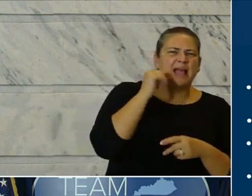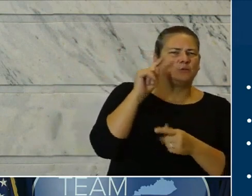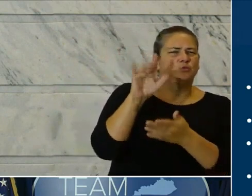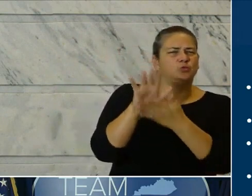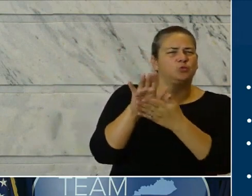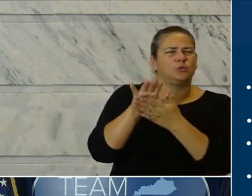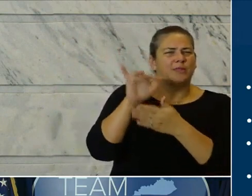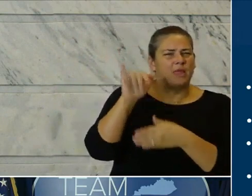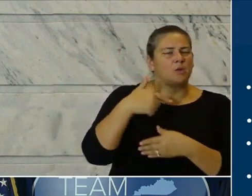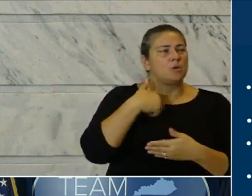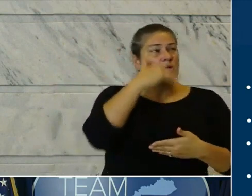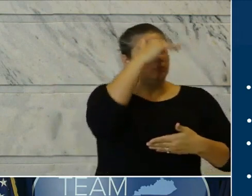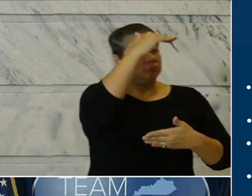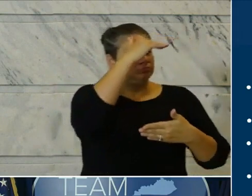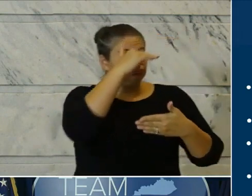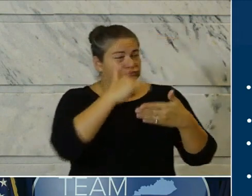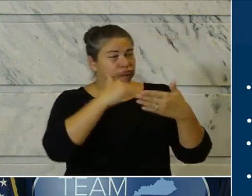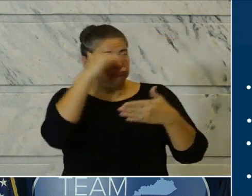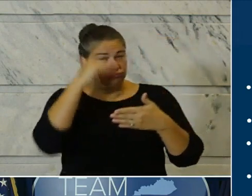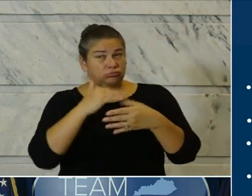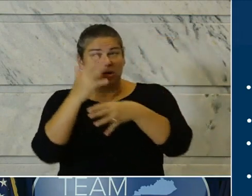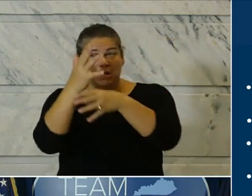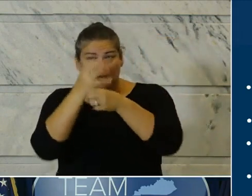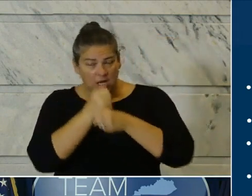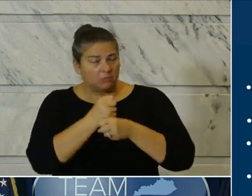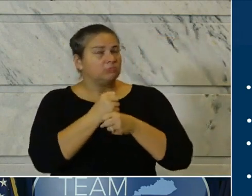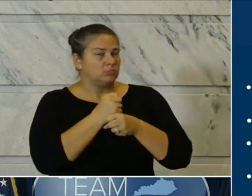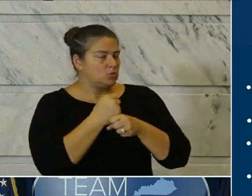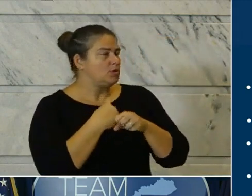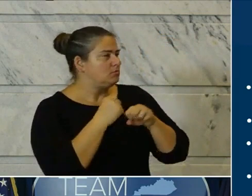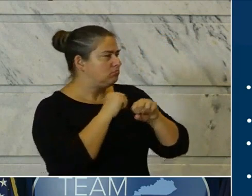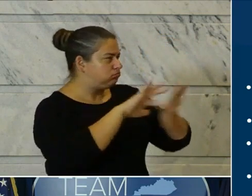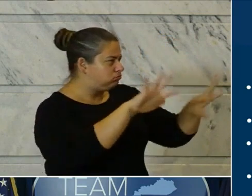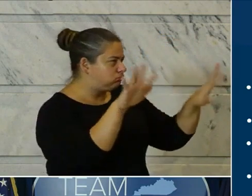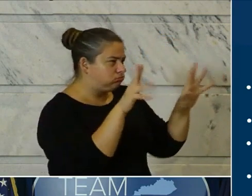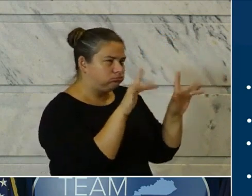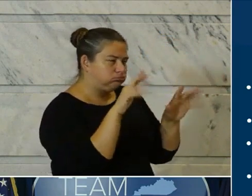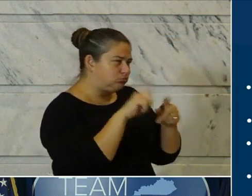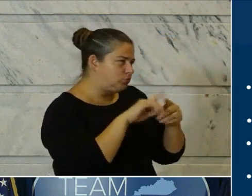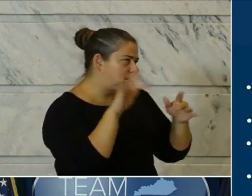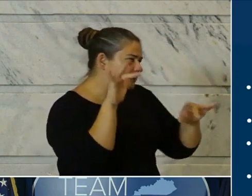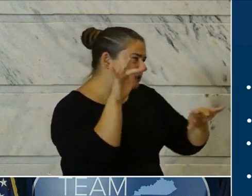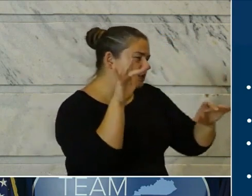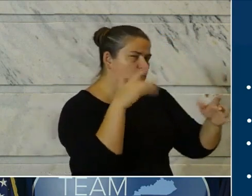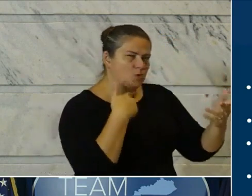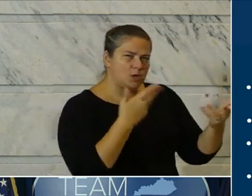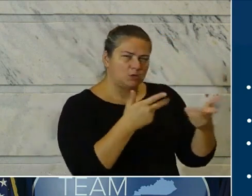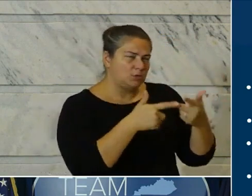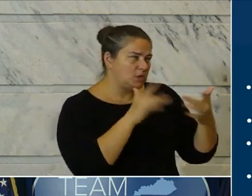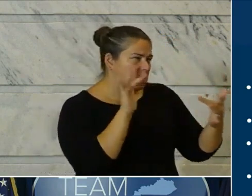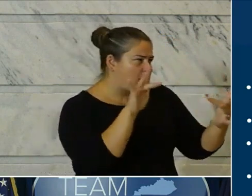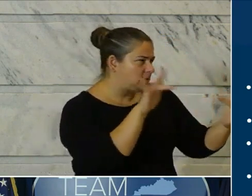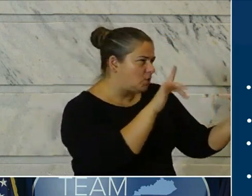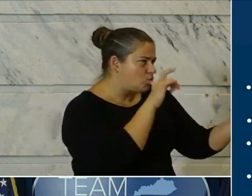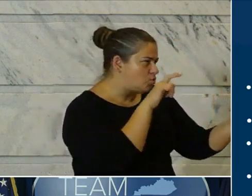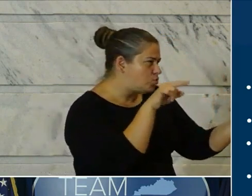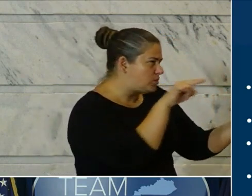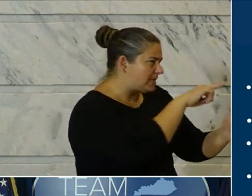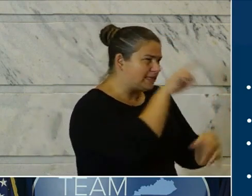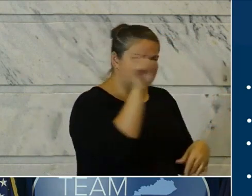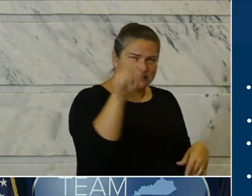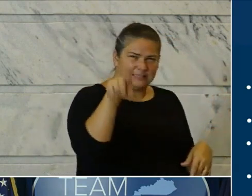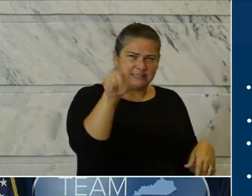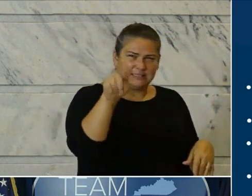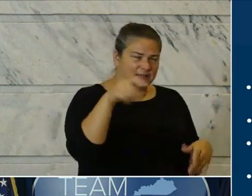this weekend, we sent the files in order for individuals to receive these benefits as well